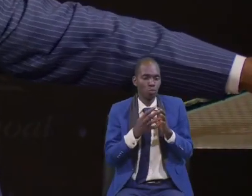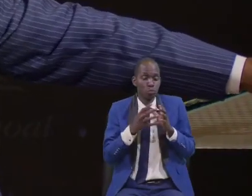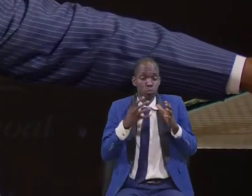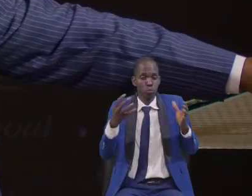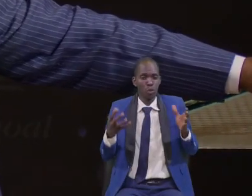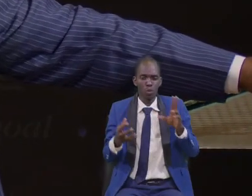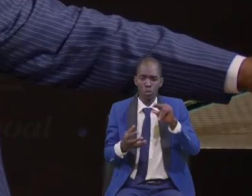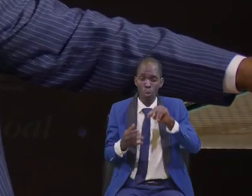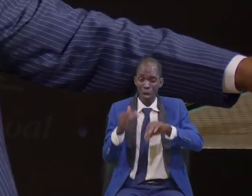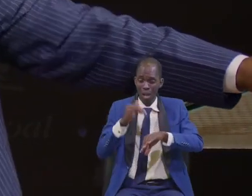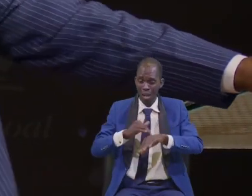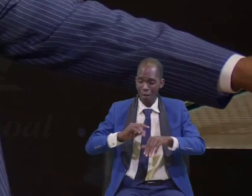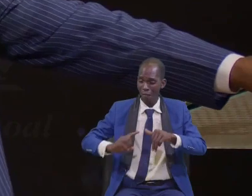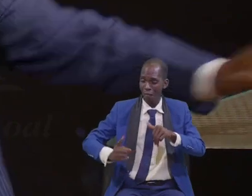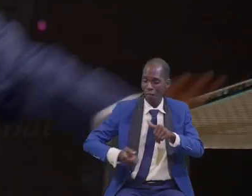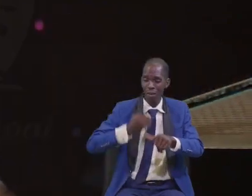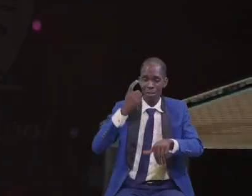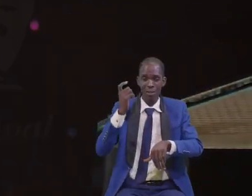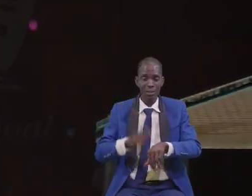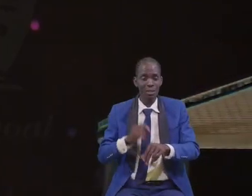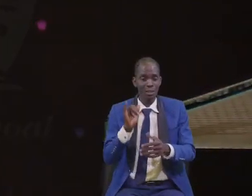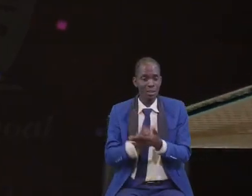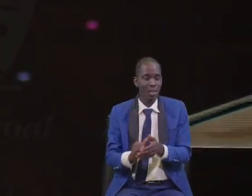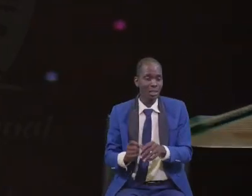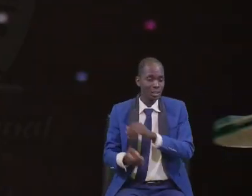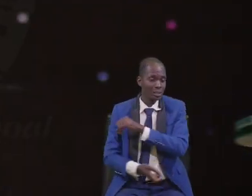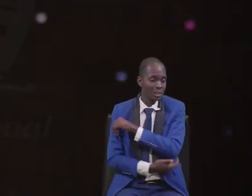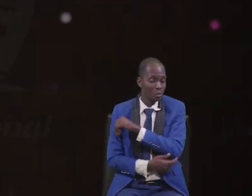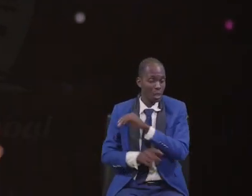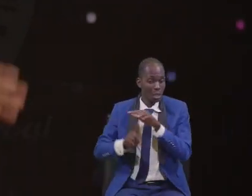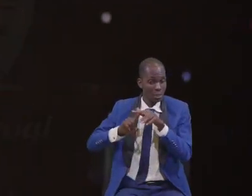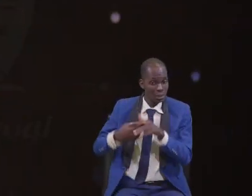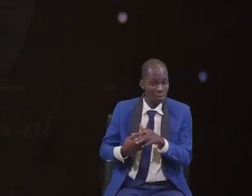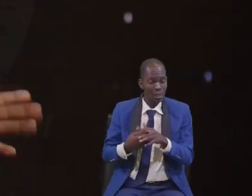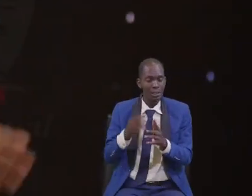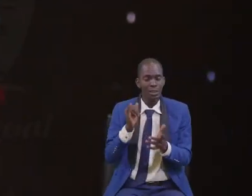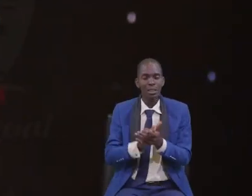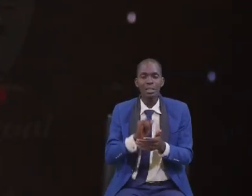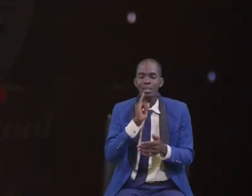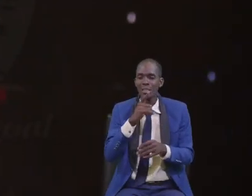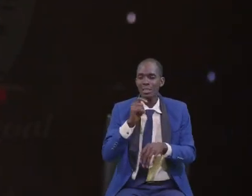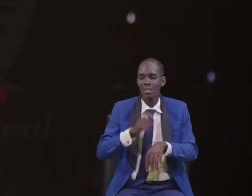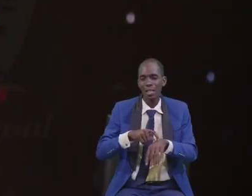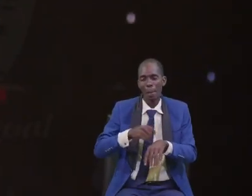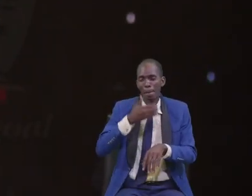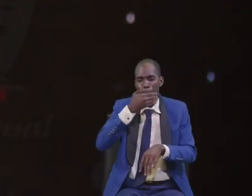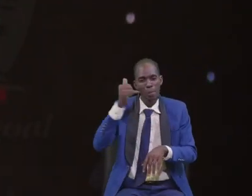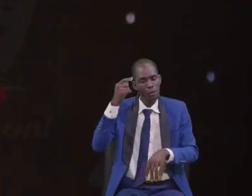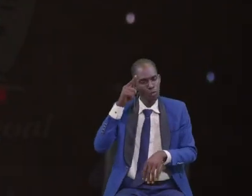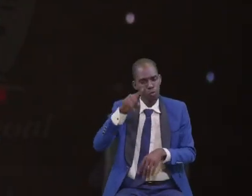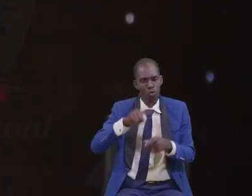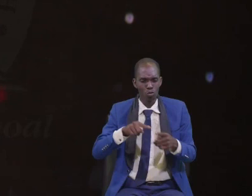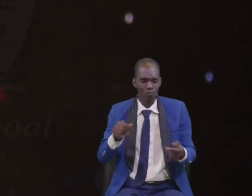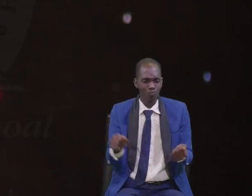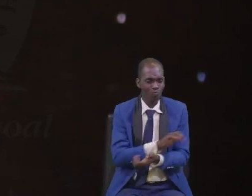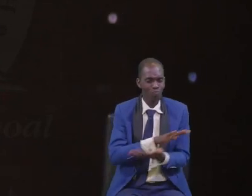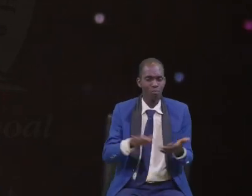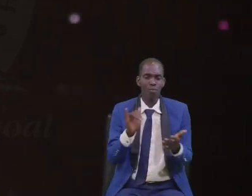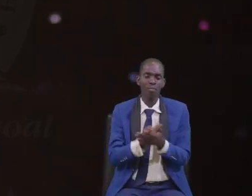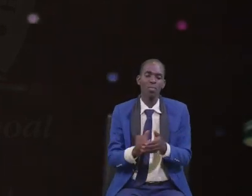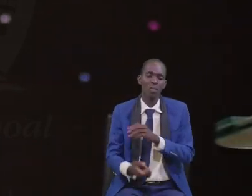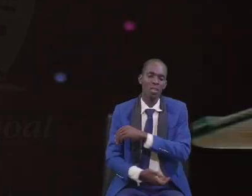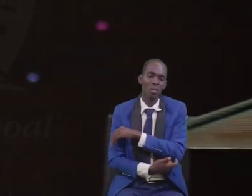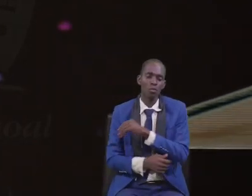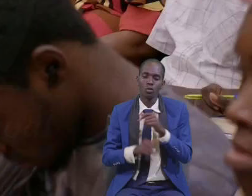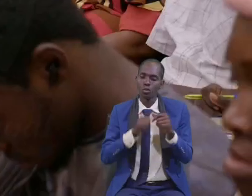first time. When that temptation comes, that the time to kill that temptation. We're looking